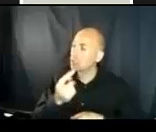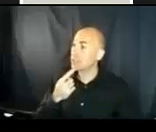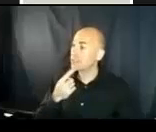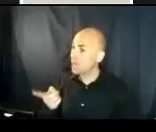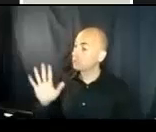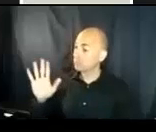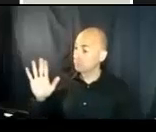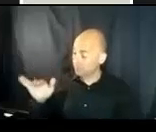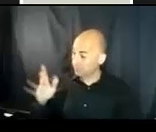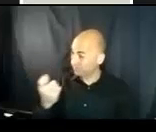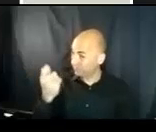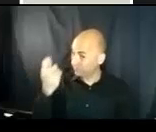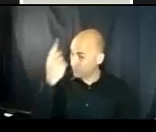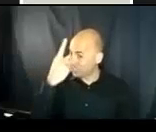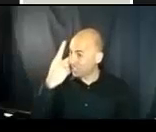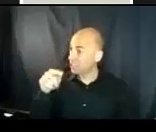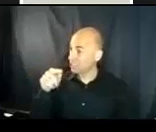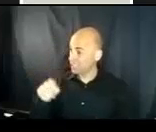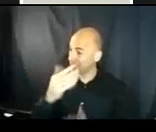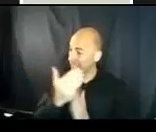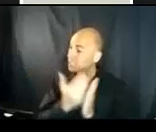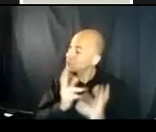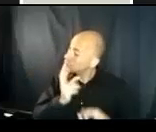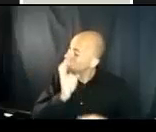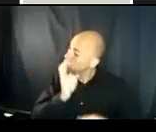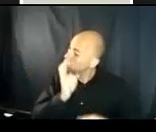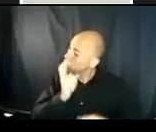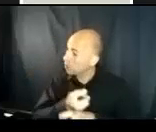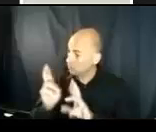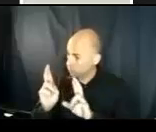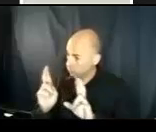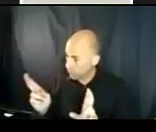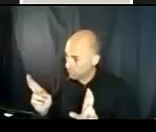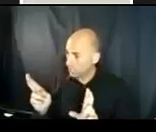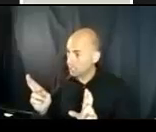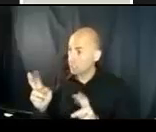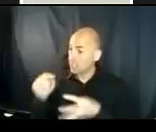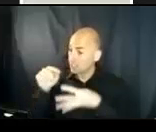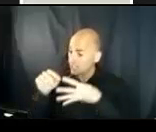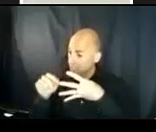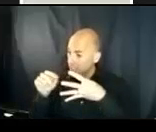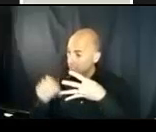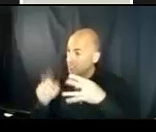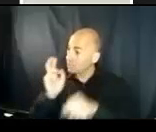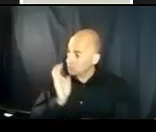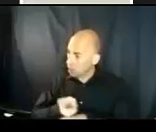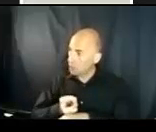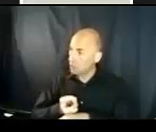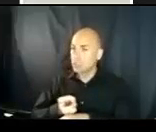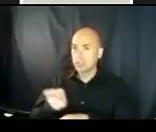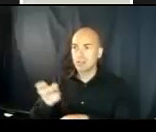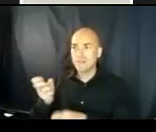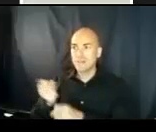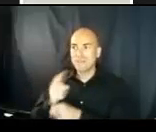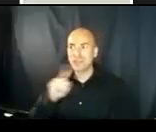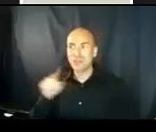to encounter a challenging lesson. You want to make sure that you're building those mindsets, that you're building that ability to know that it's